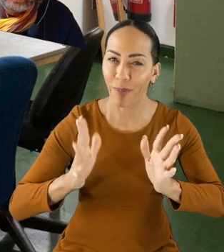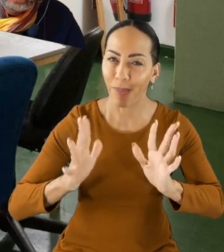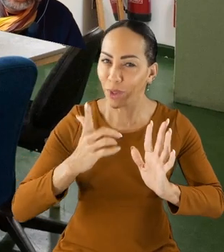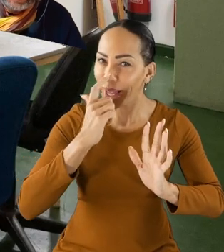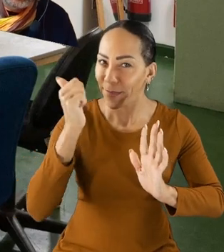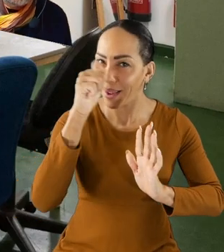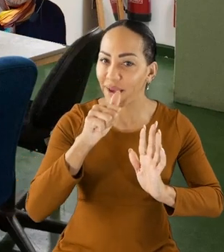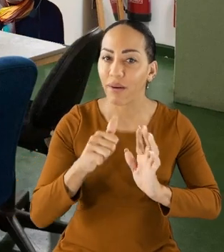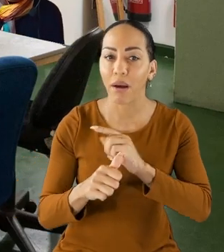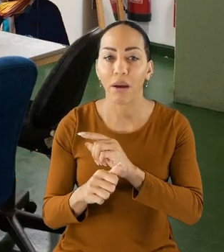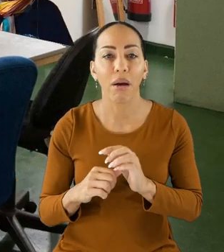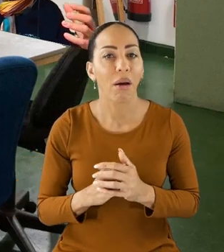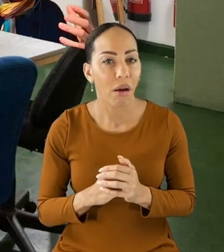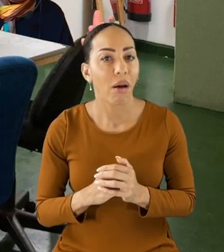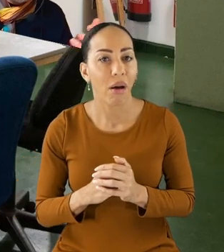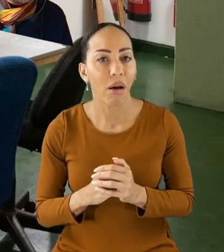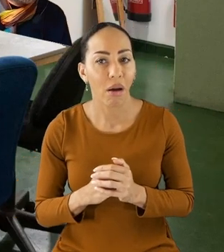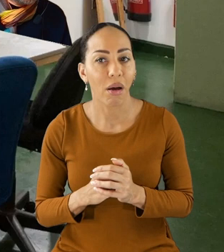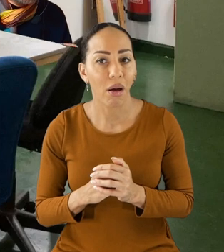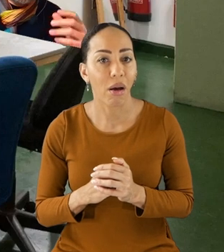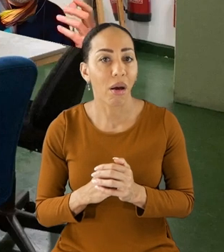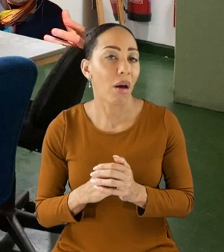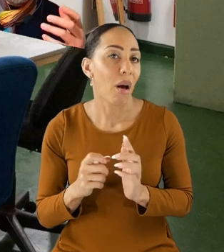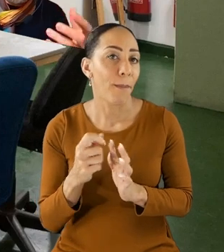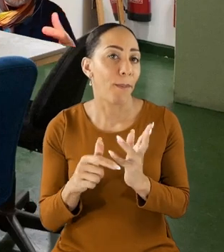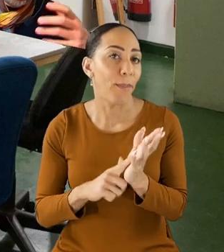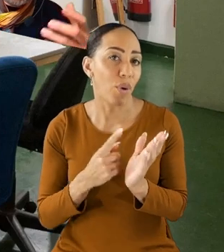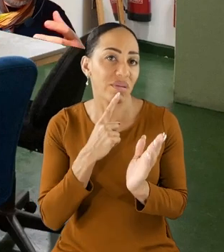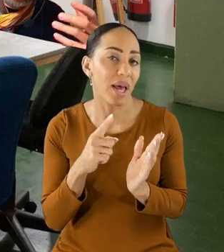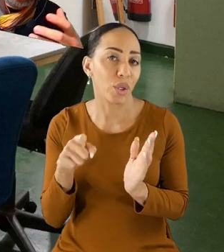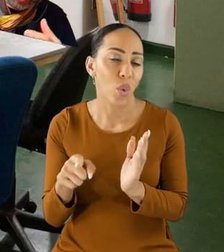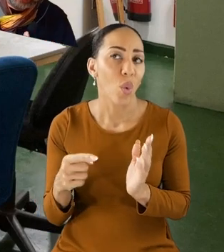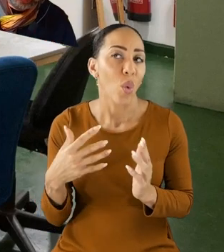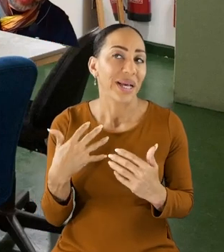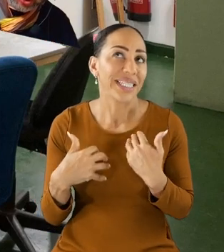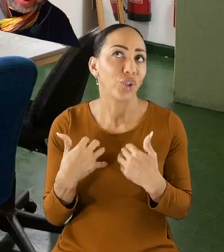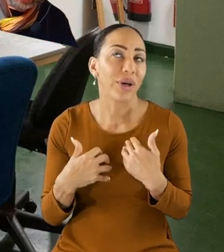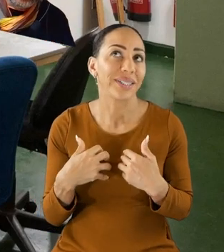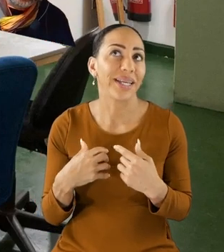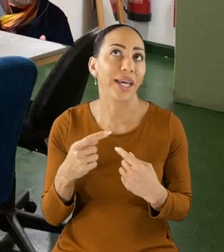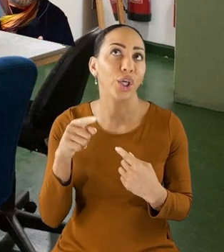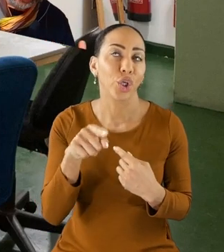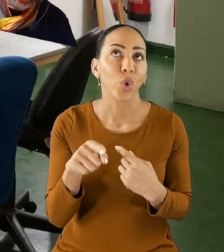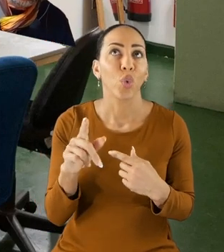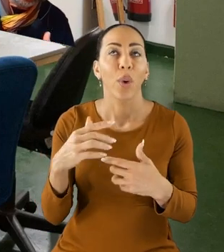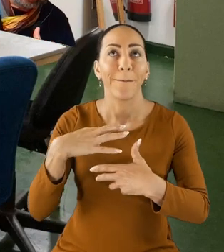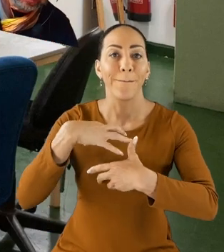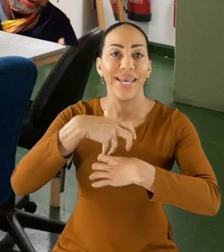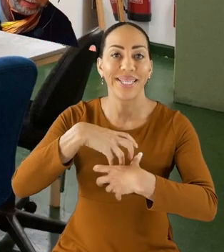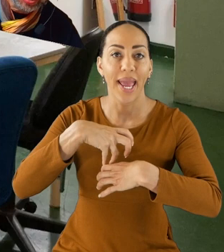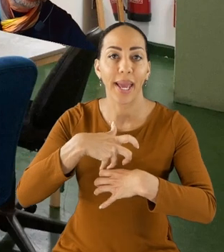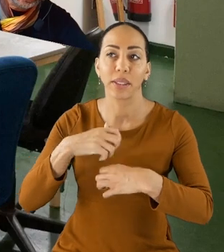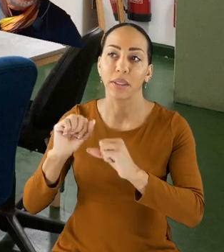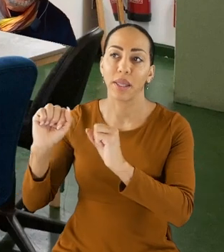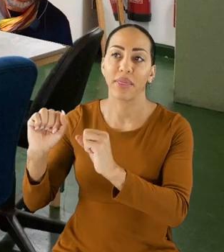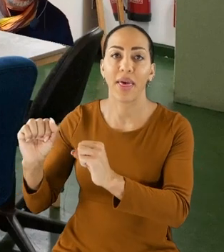Okay, thanks. Yeah, I think it's interesting. I mean, really interesting, because in a way you are the mediator of what of that channel of information, of what comes through